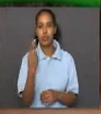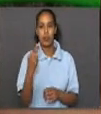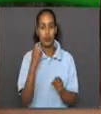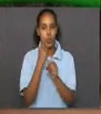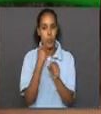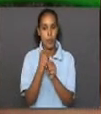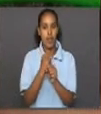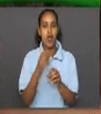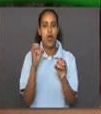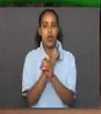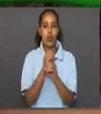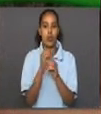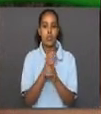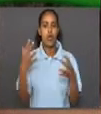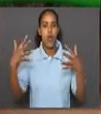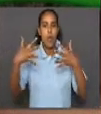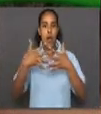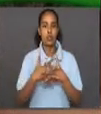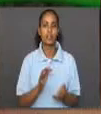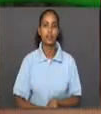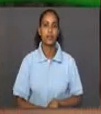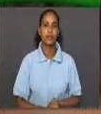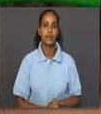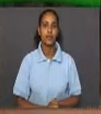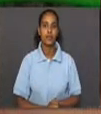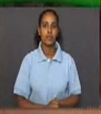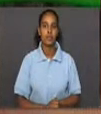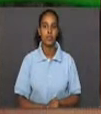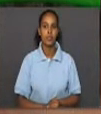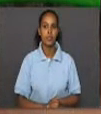to make organic compounds.